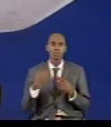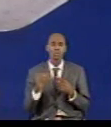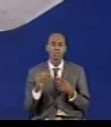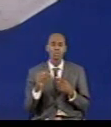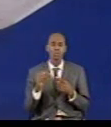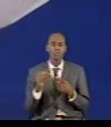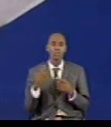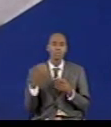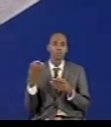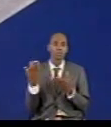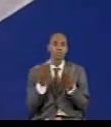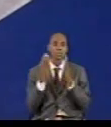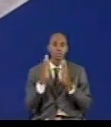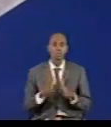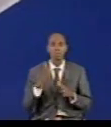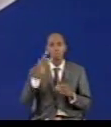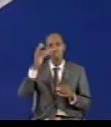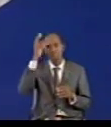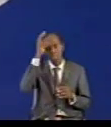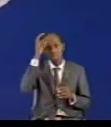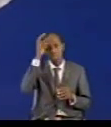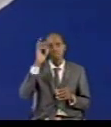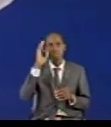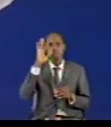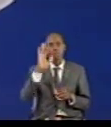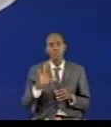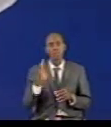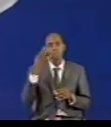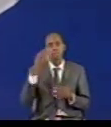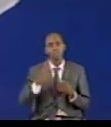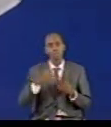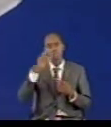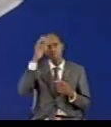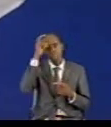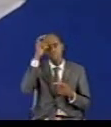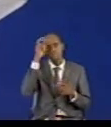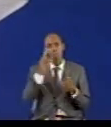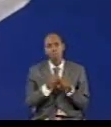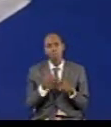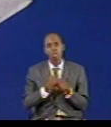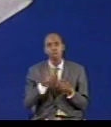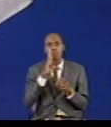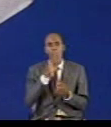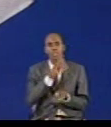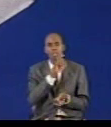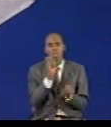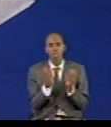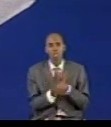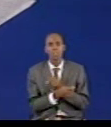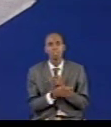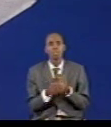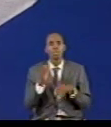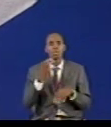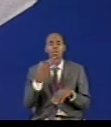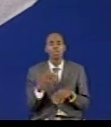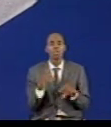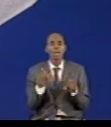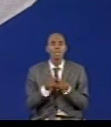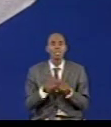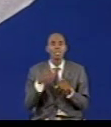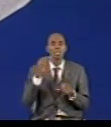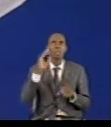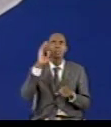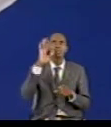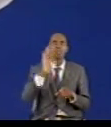Satan, servants of Satan, also be transformed as the ministers of righteousness,